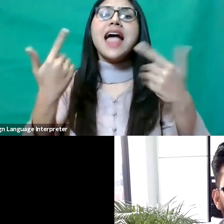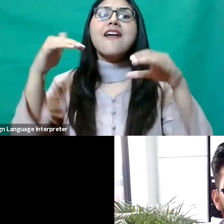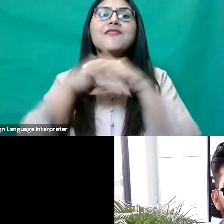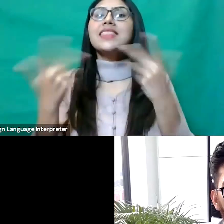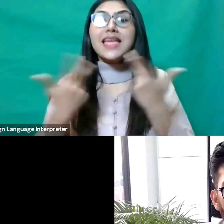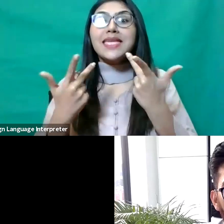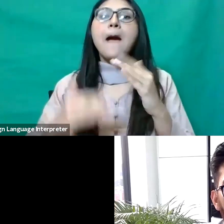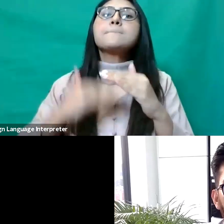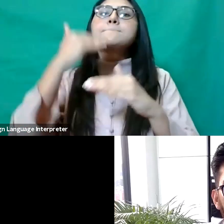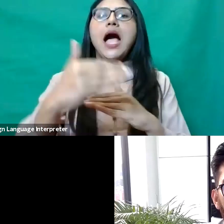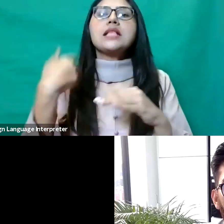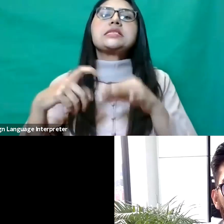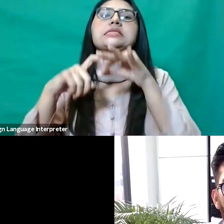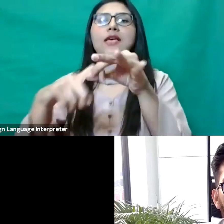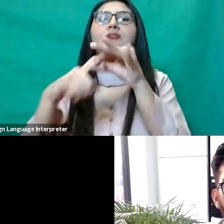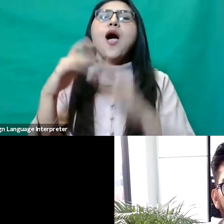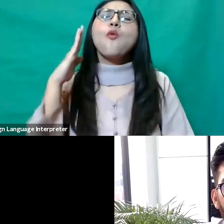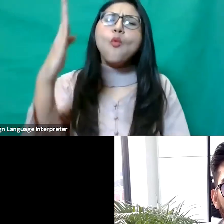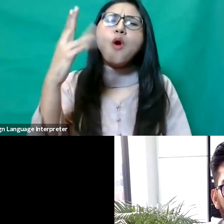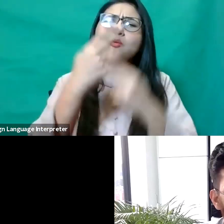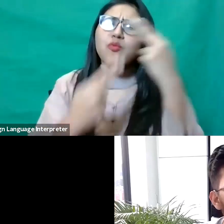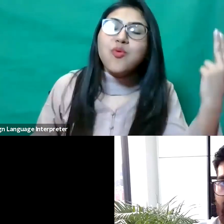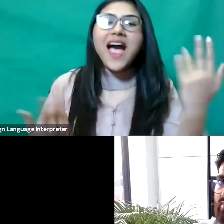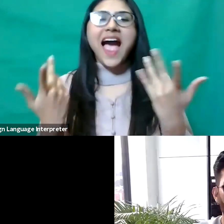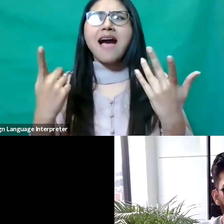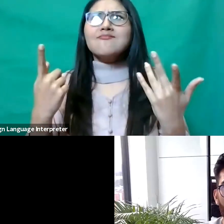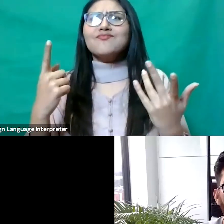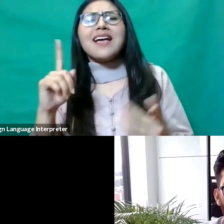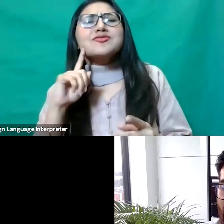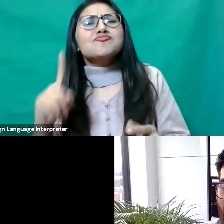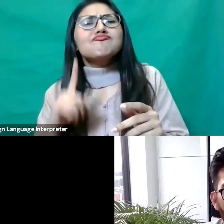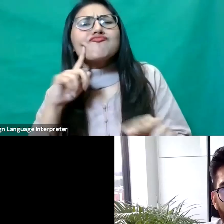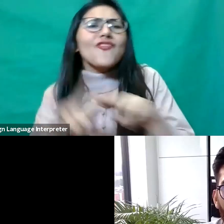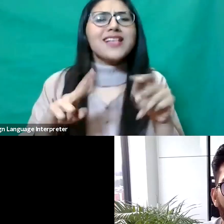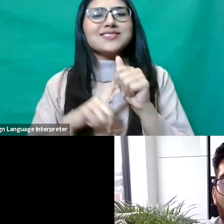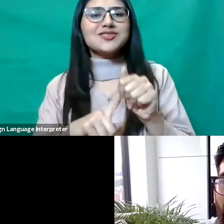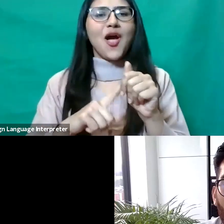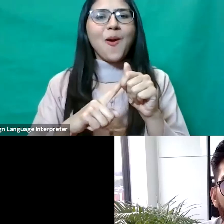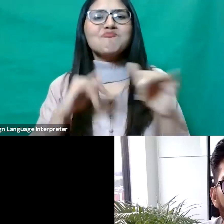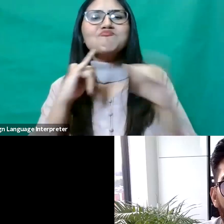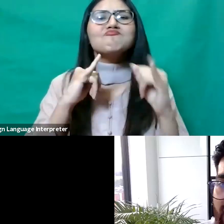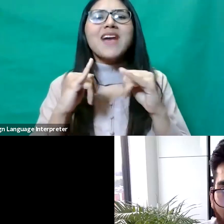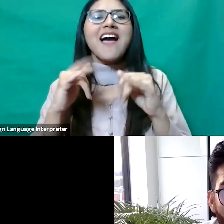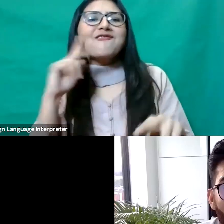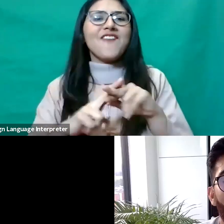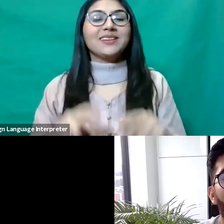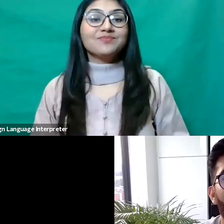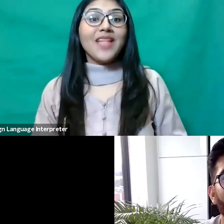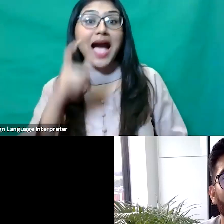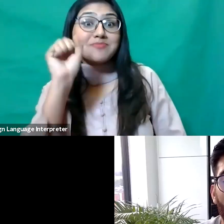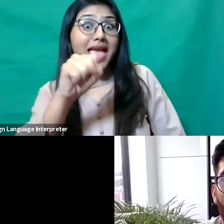some questions and having a very informal, casual discussion. So, Of course. So my name is